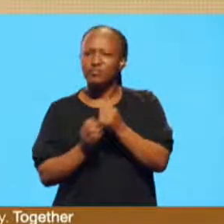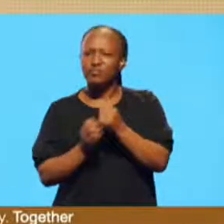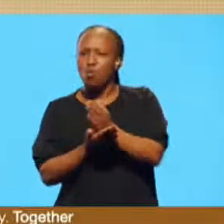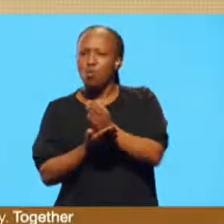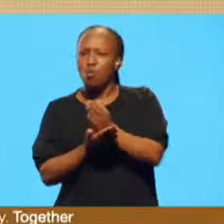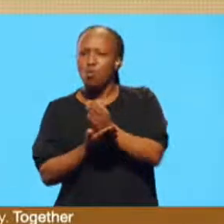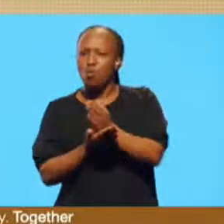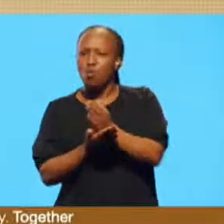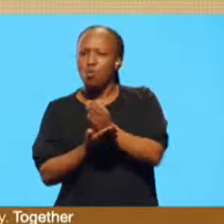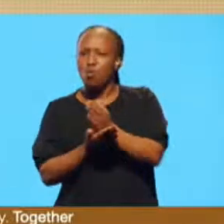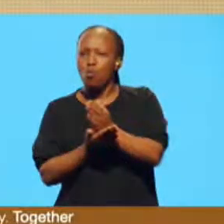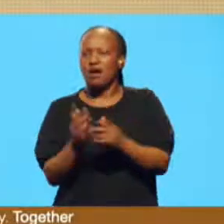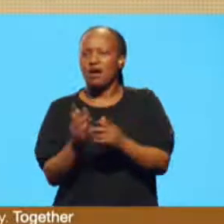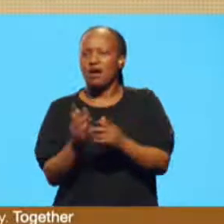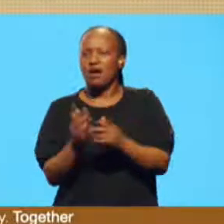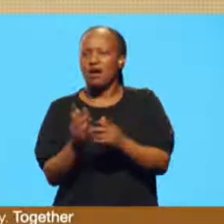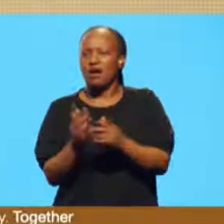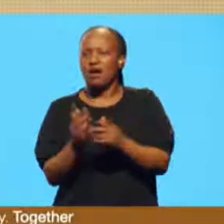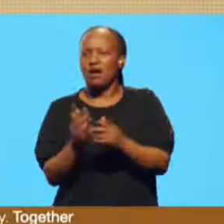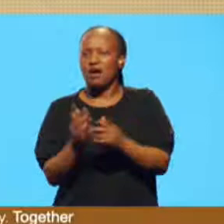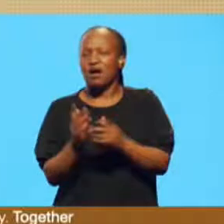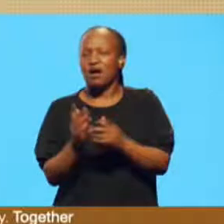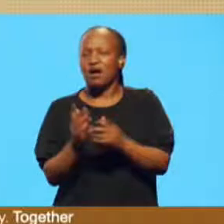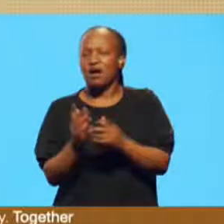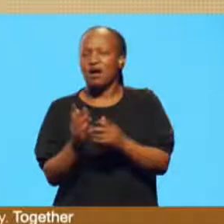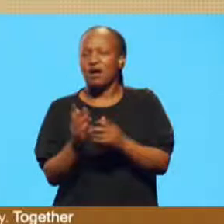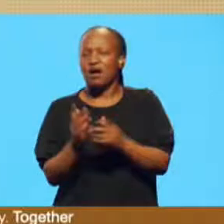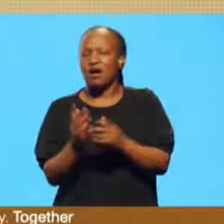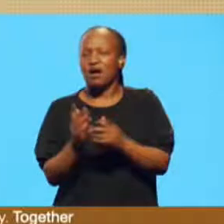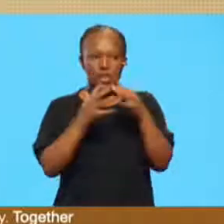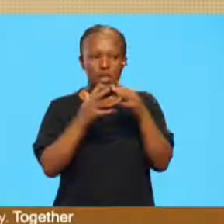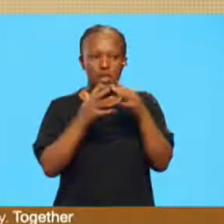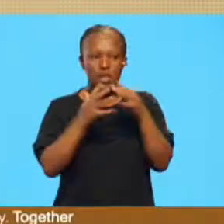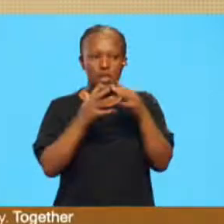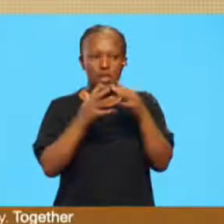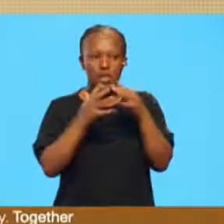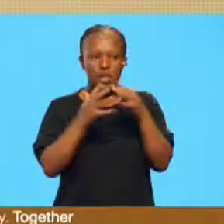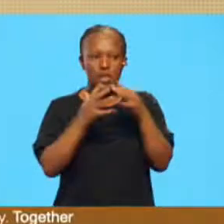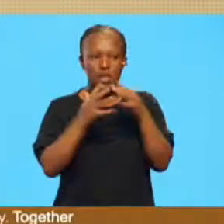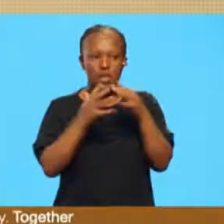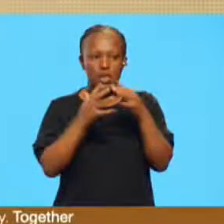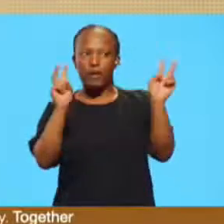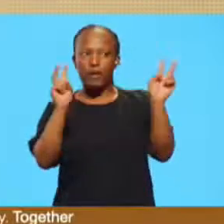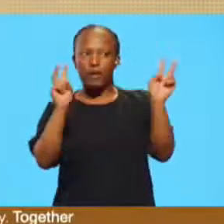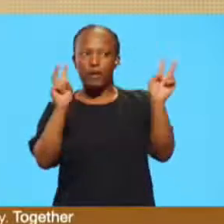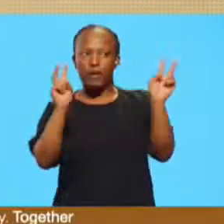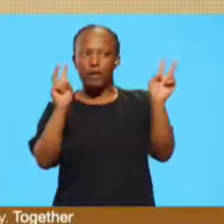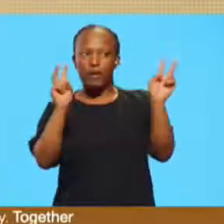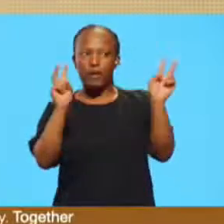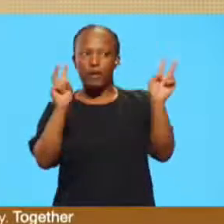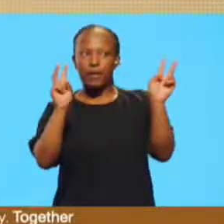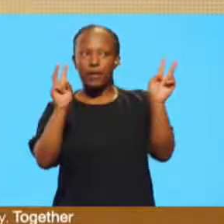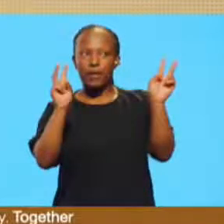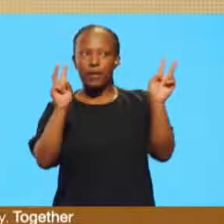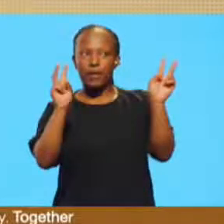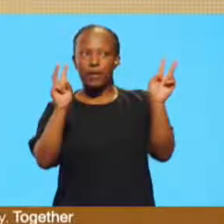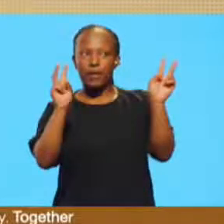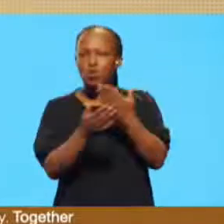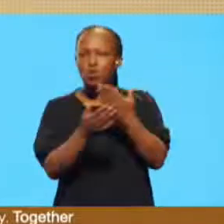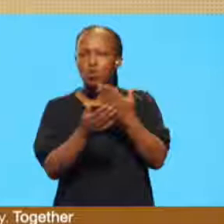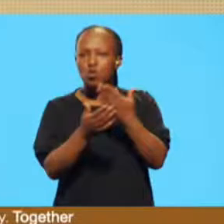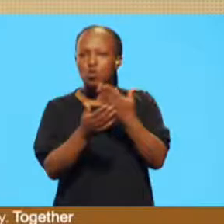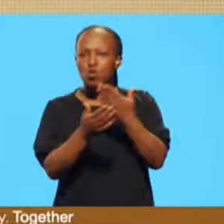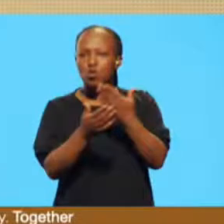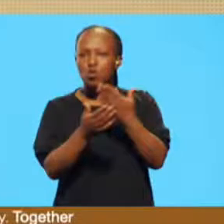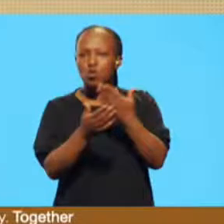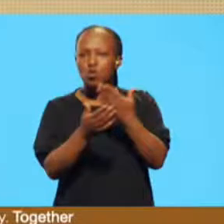you don't get the formal employment, then you know you can start your business here, electrician or carpentry, and then you can be an employer instead of